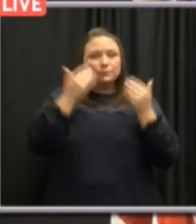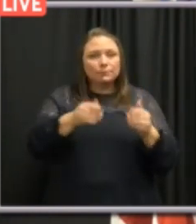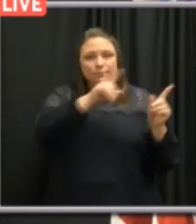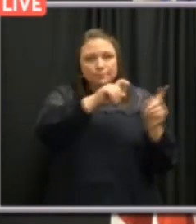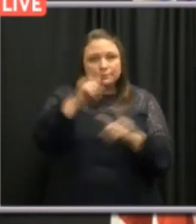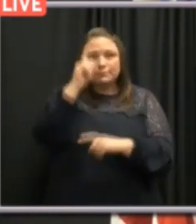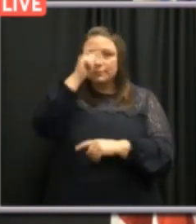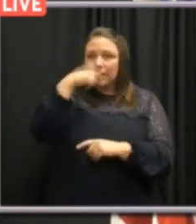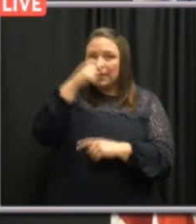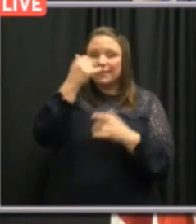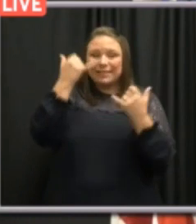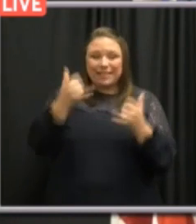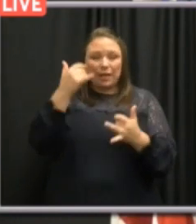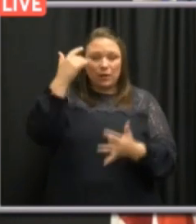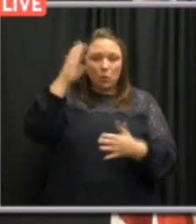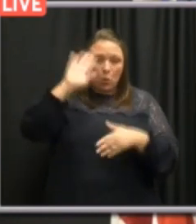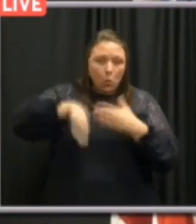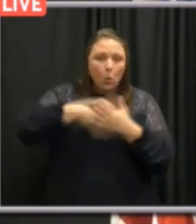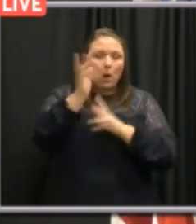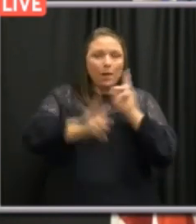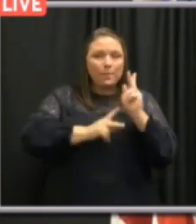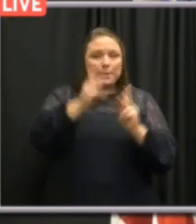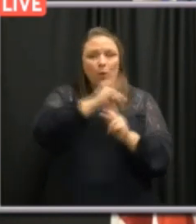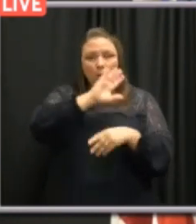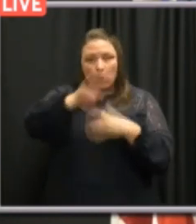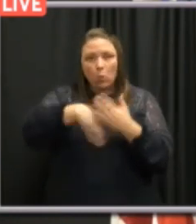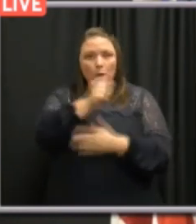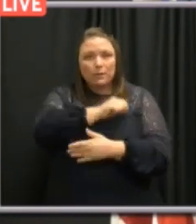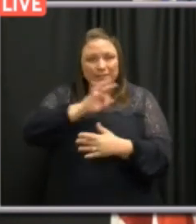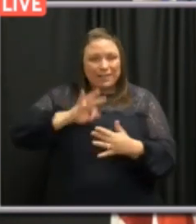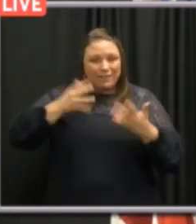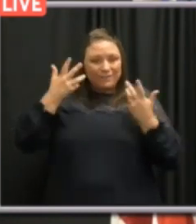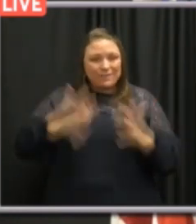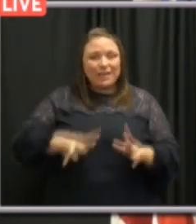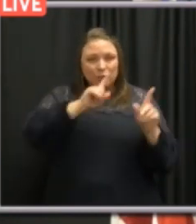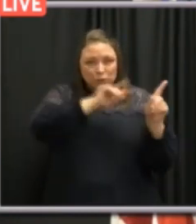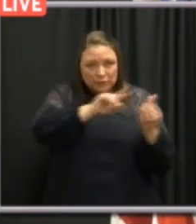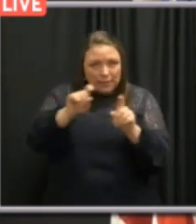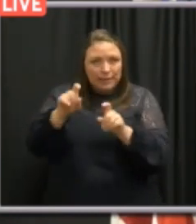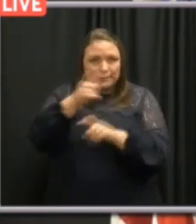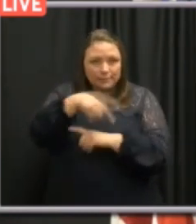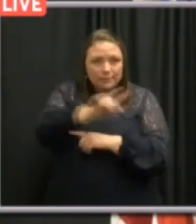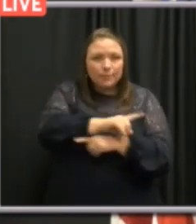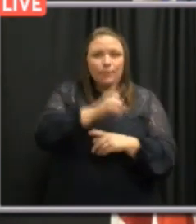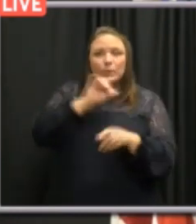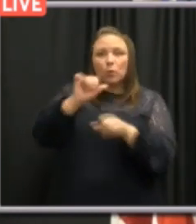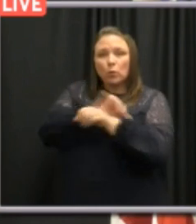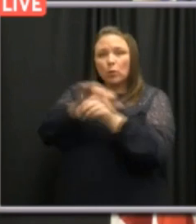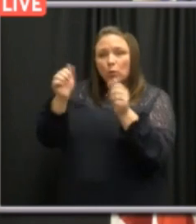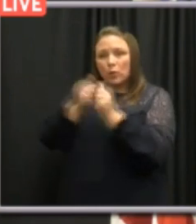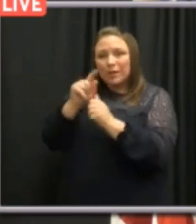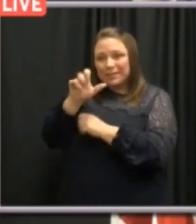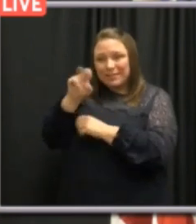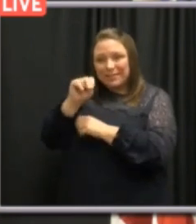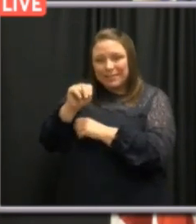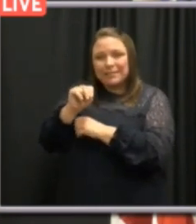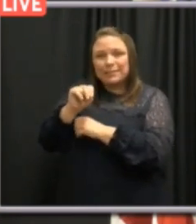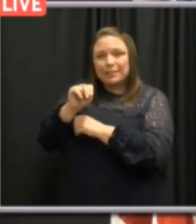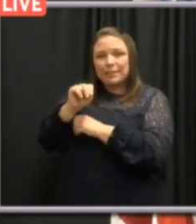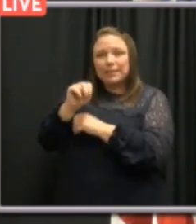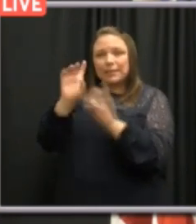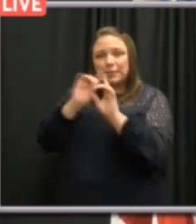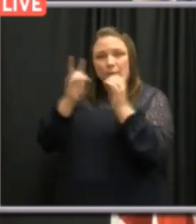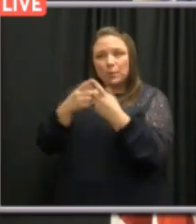we have tested all residents and all staff. We're working with the Tennessee Department of Health, which licenses this